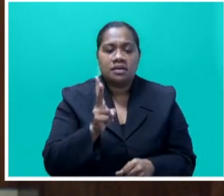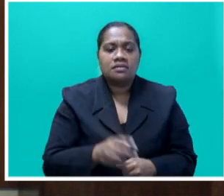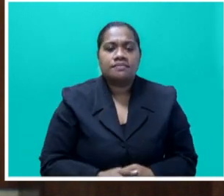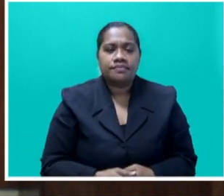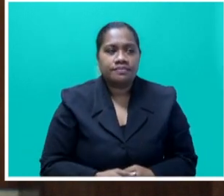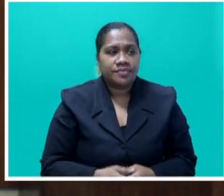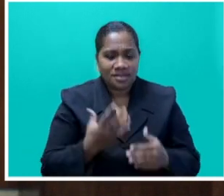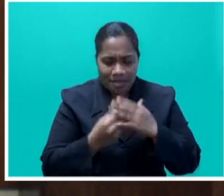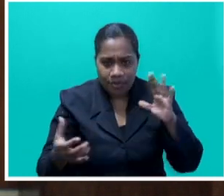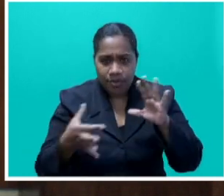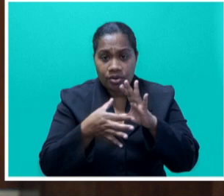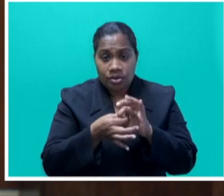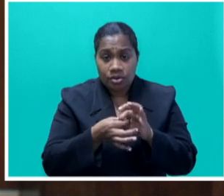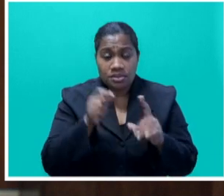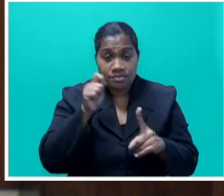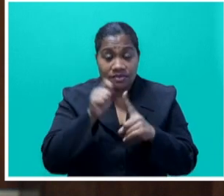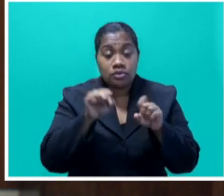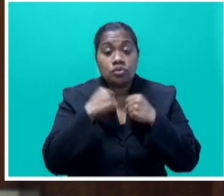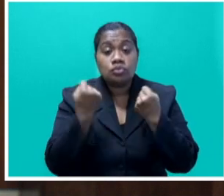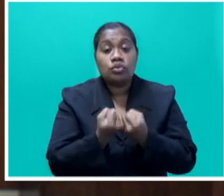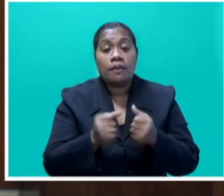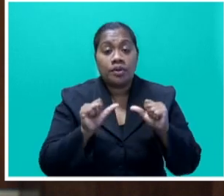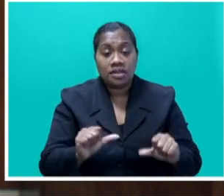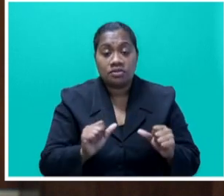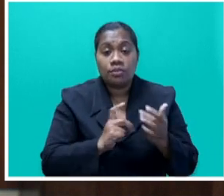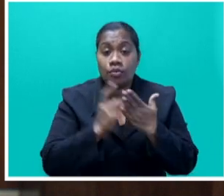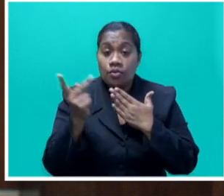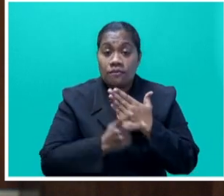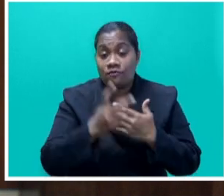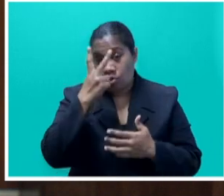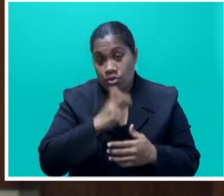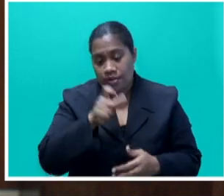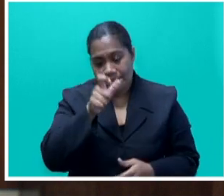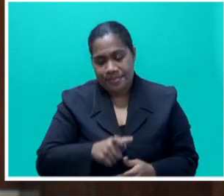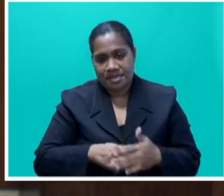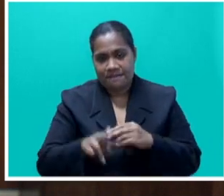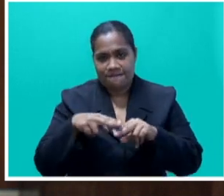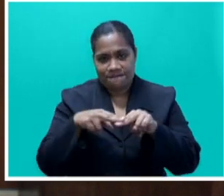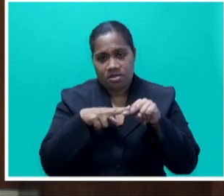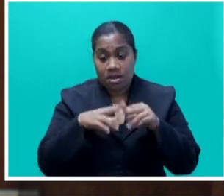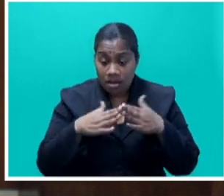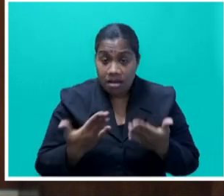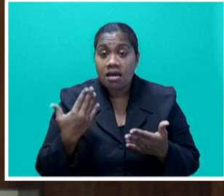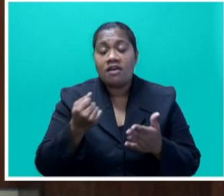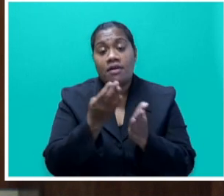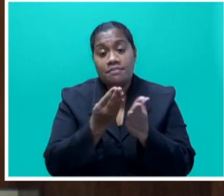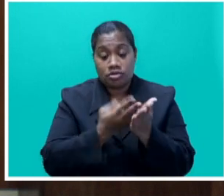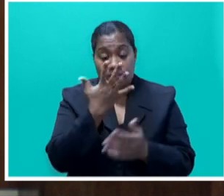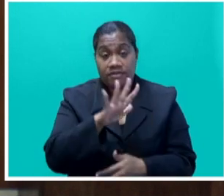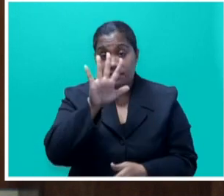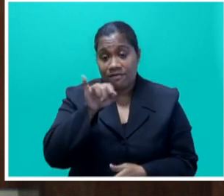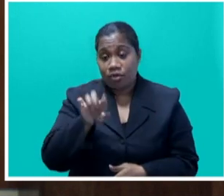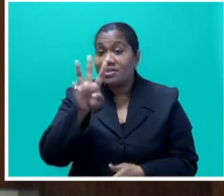to establishing a specific social protection program for older persons in Fiji. Currently, we have a budget of 55.3